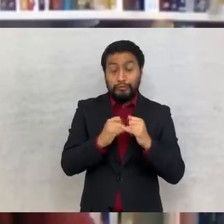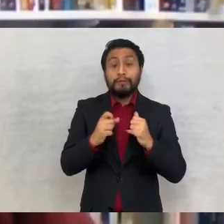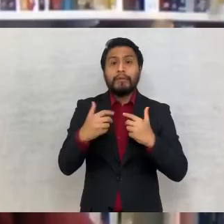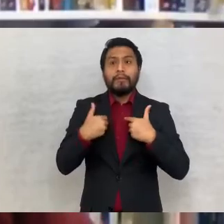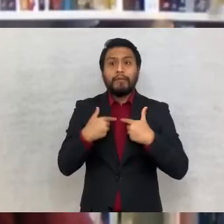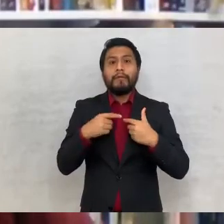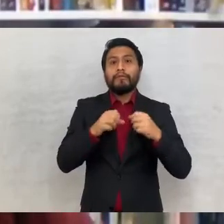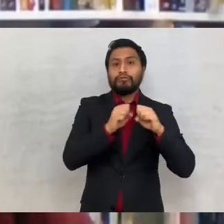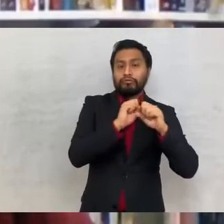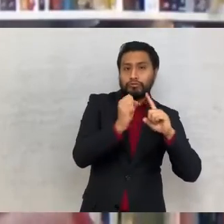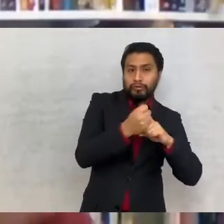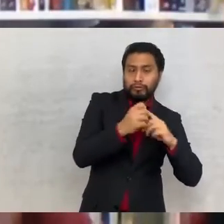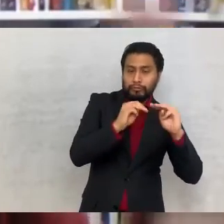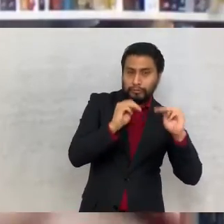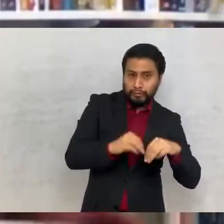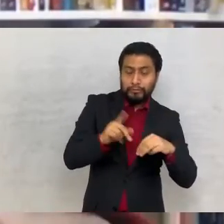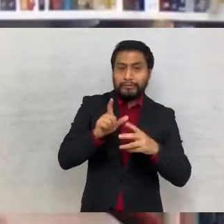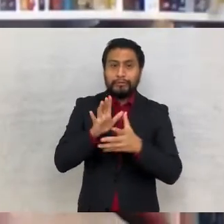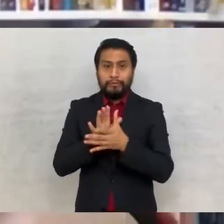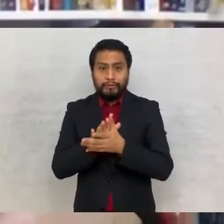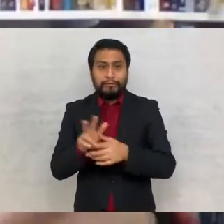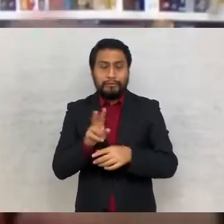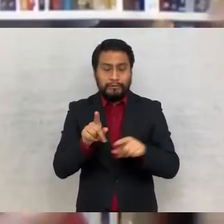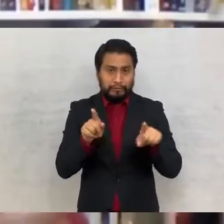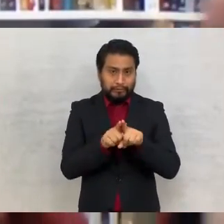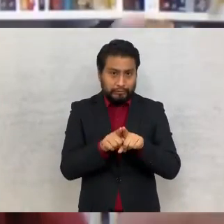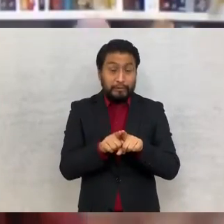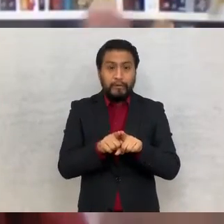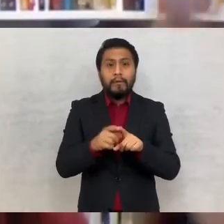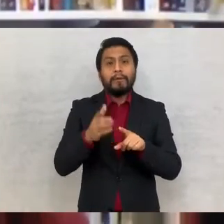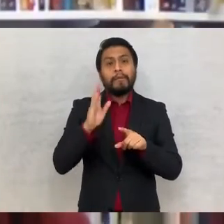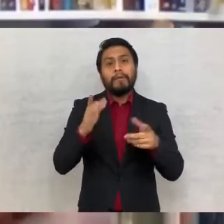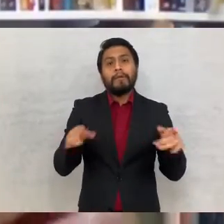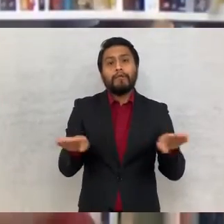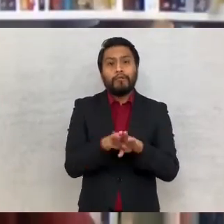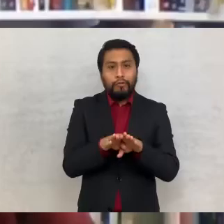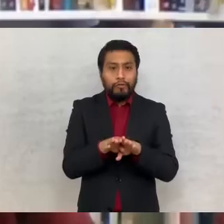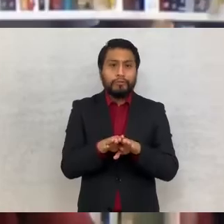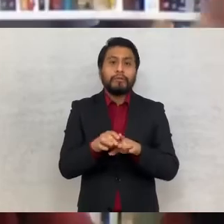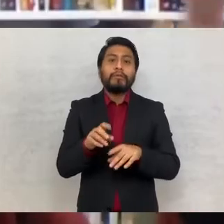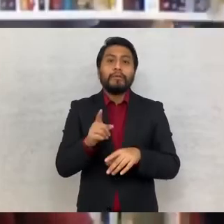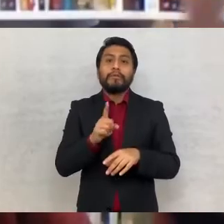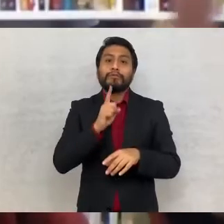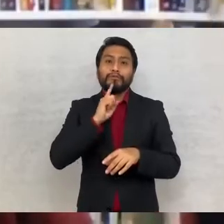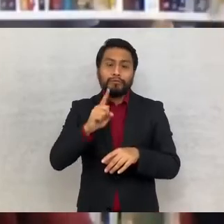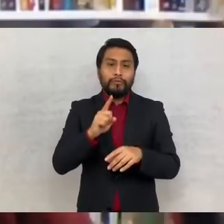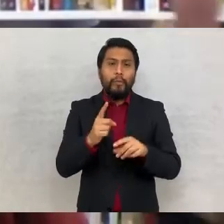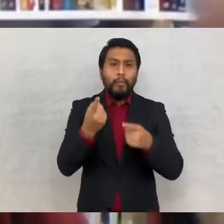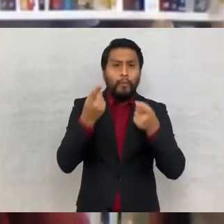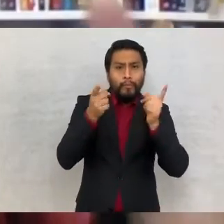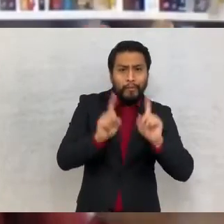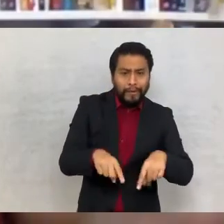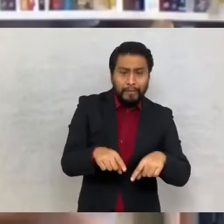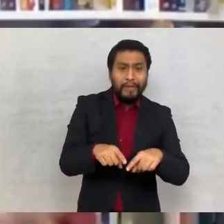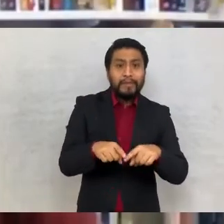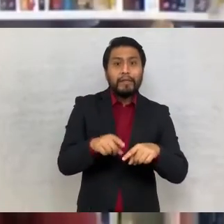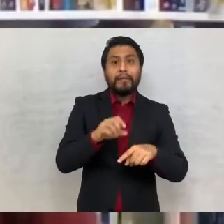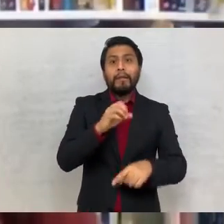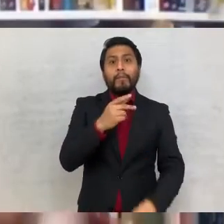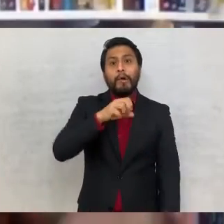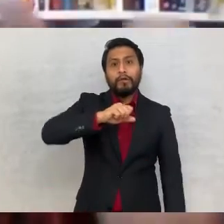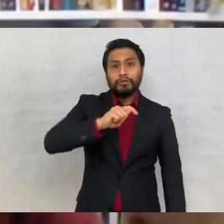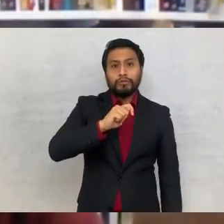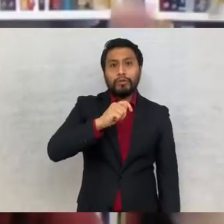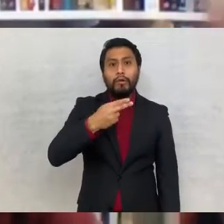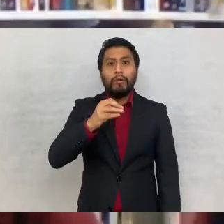operate. With this measure, the new Catholic universities were born, of course, but the University of the Social Museum was also born, in